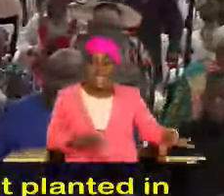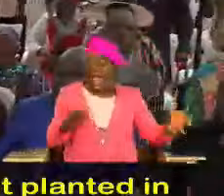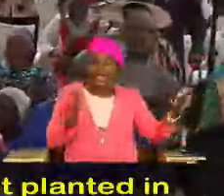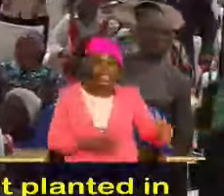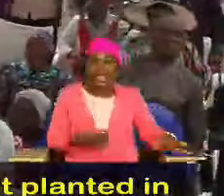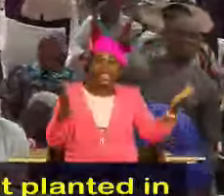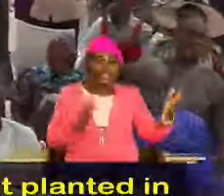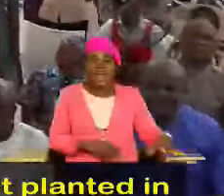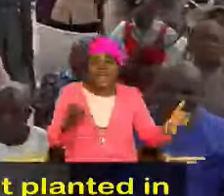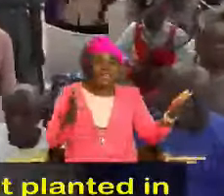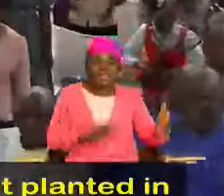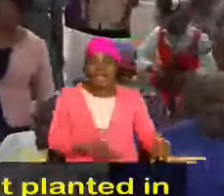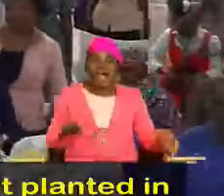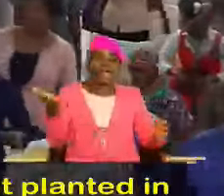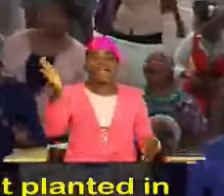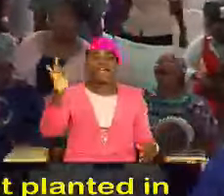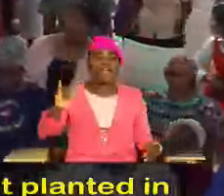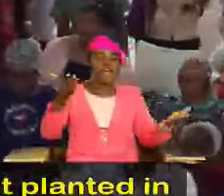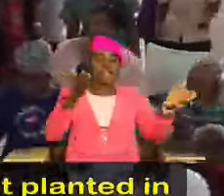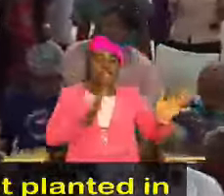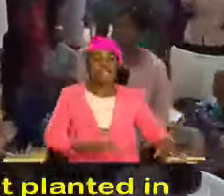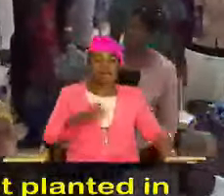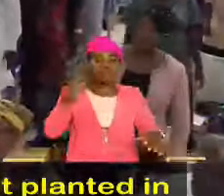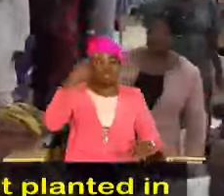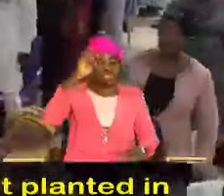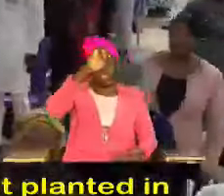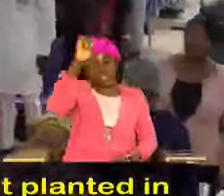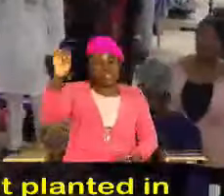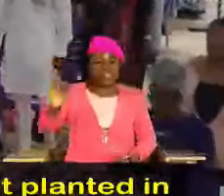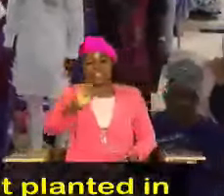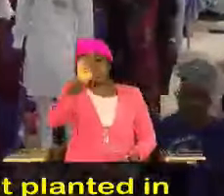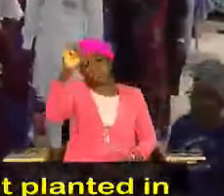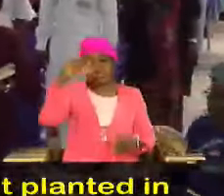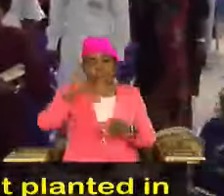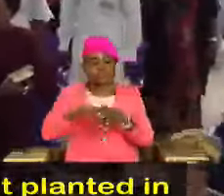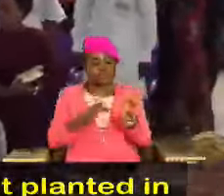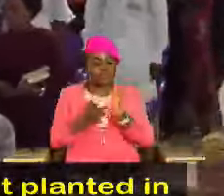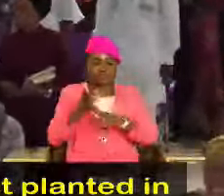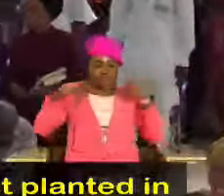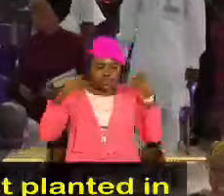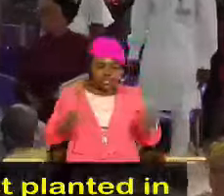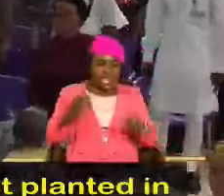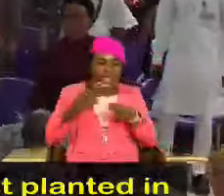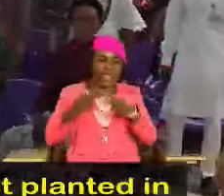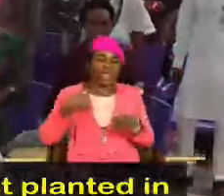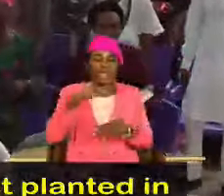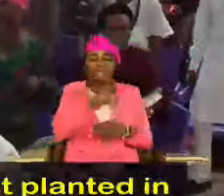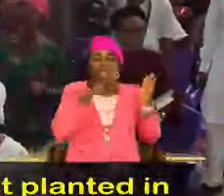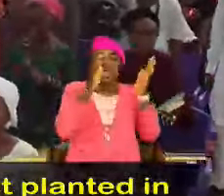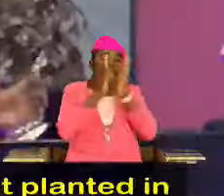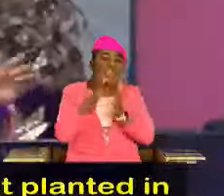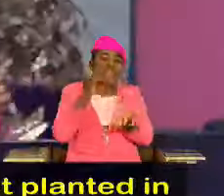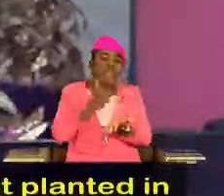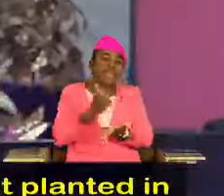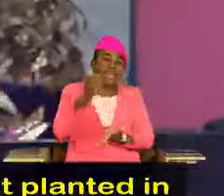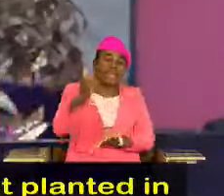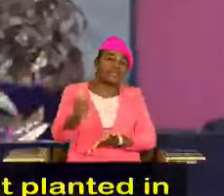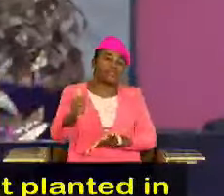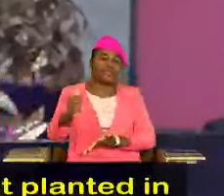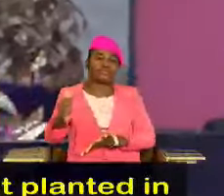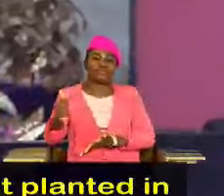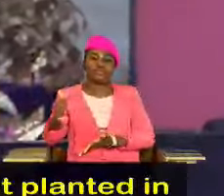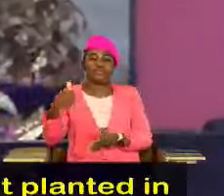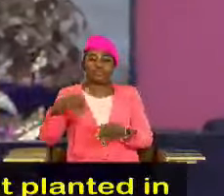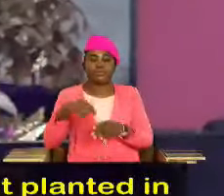they die forever in Jesus mighty name we pray quickly we are in